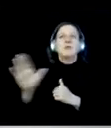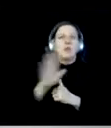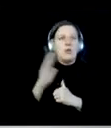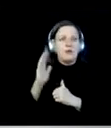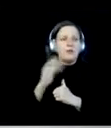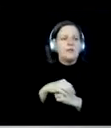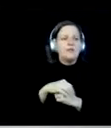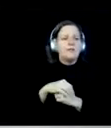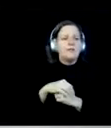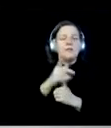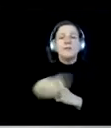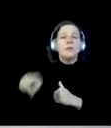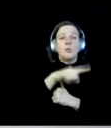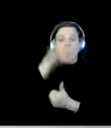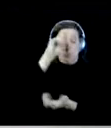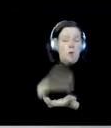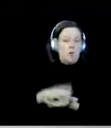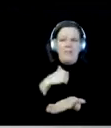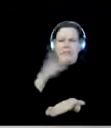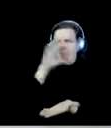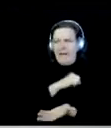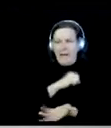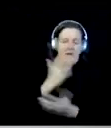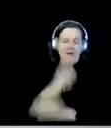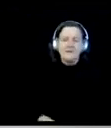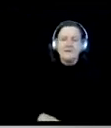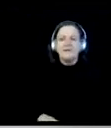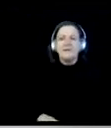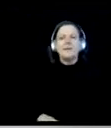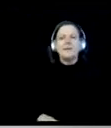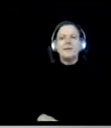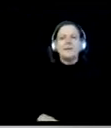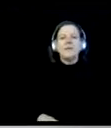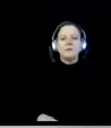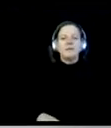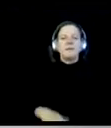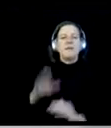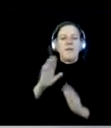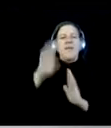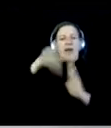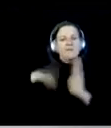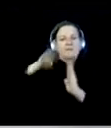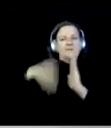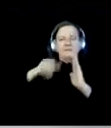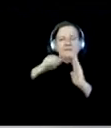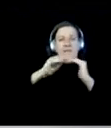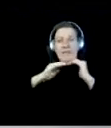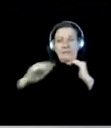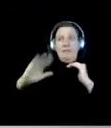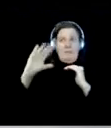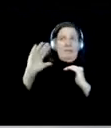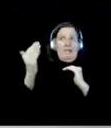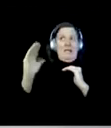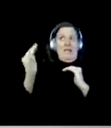what you believe in, I guess. So and There's a sense of instability yeah, where things seem stable and then